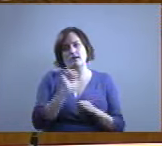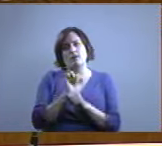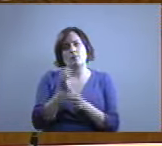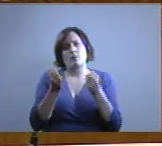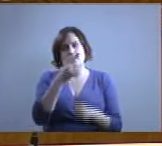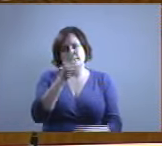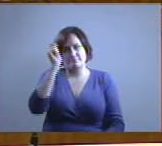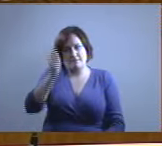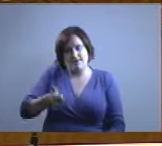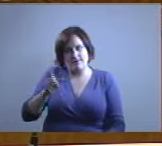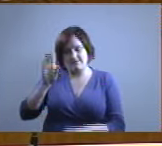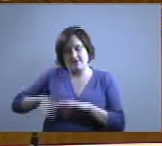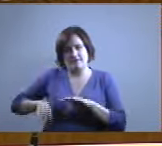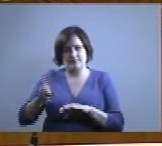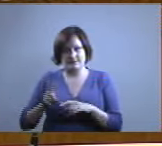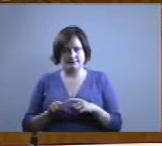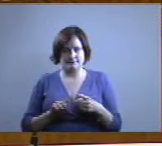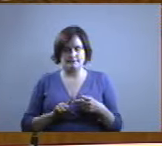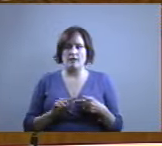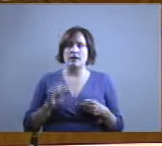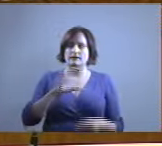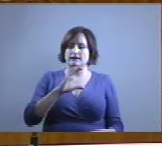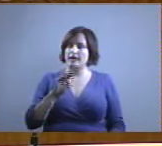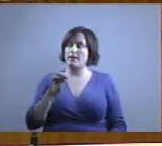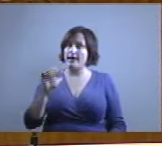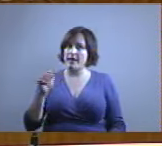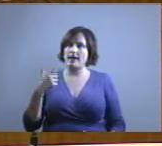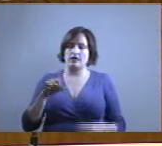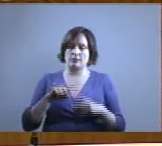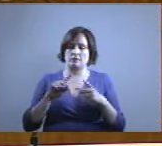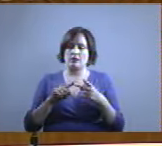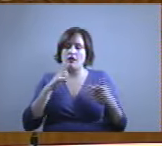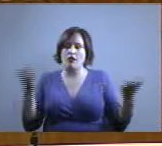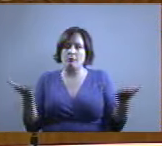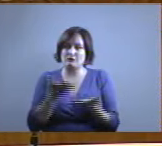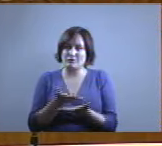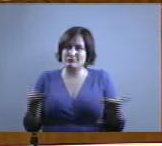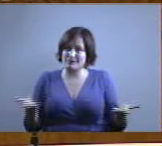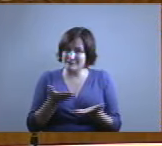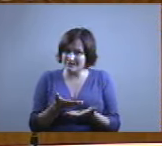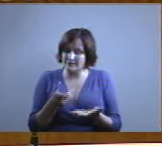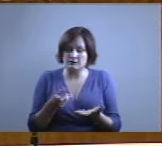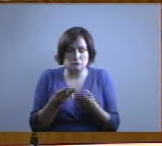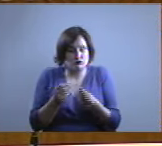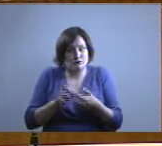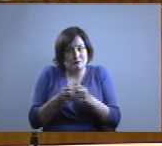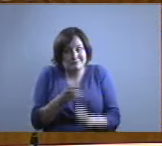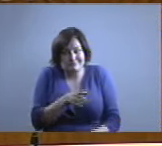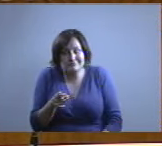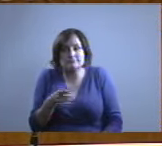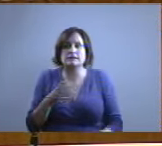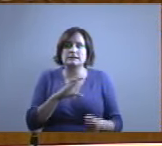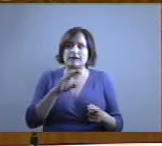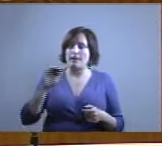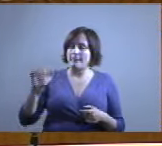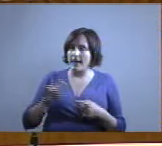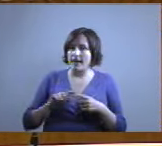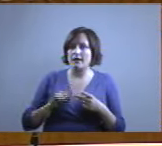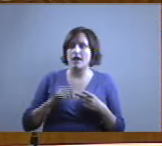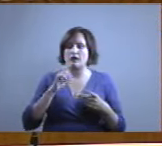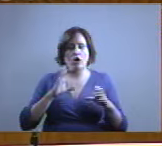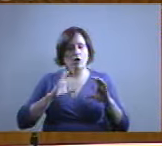On arbitration and the CCMA, introduction of arbitration at the CCMA and not just conciliation in